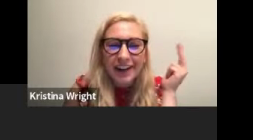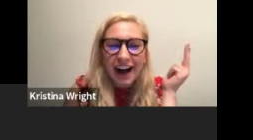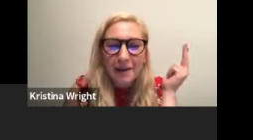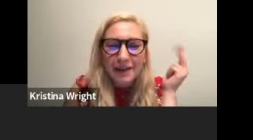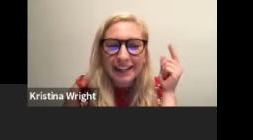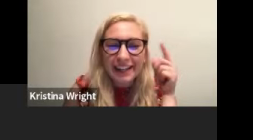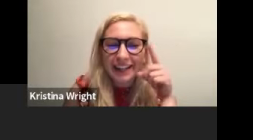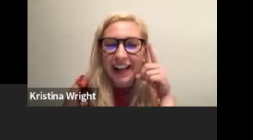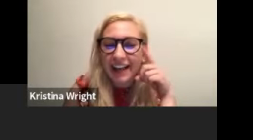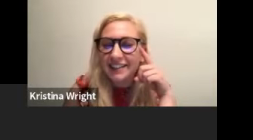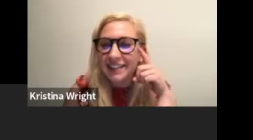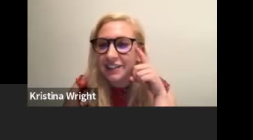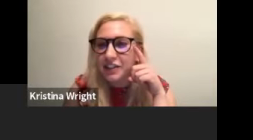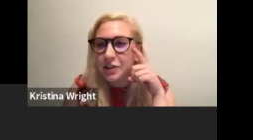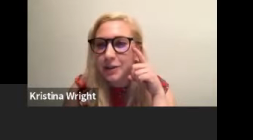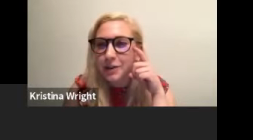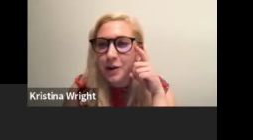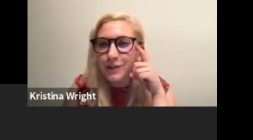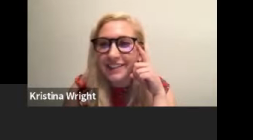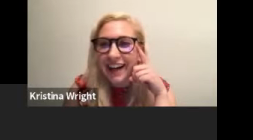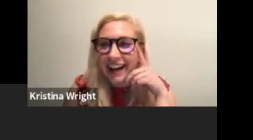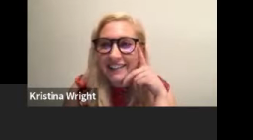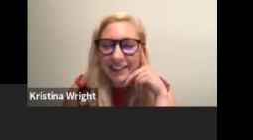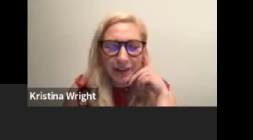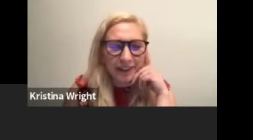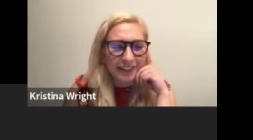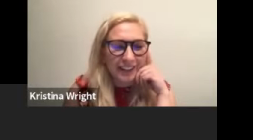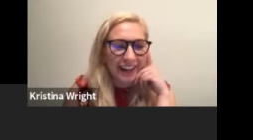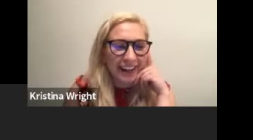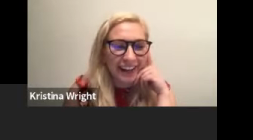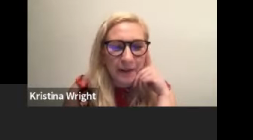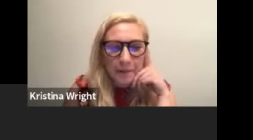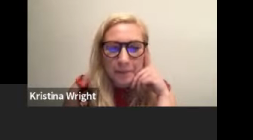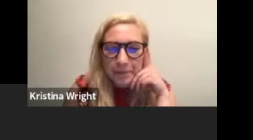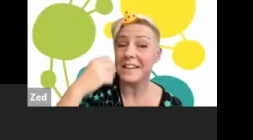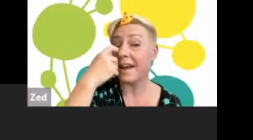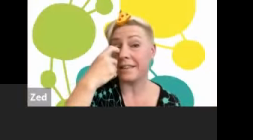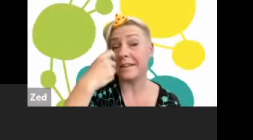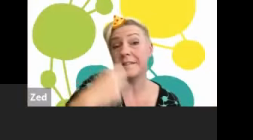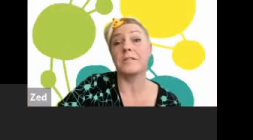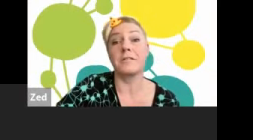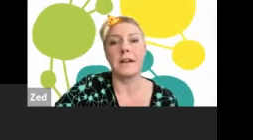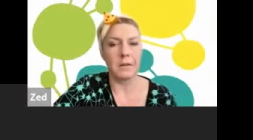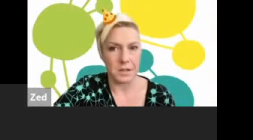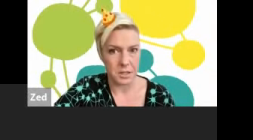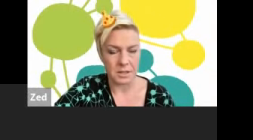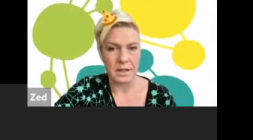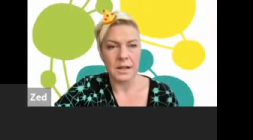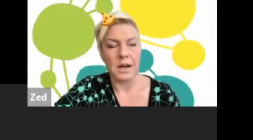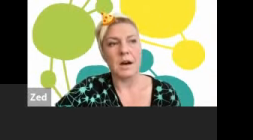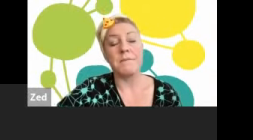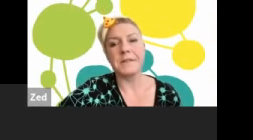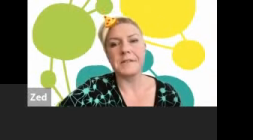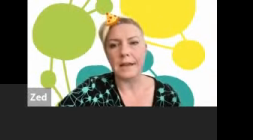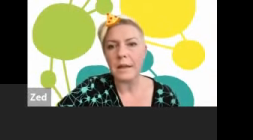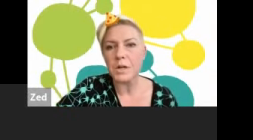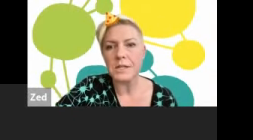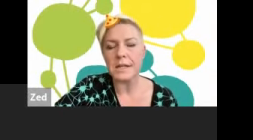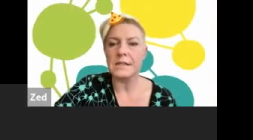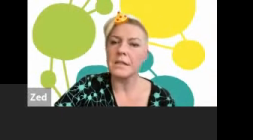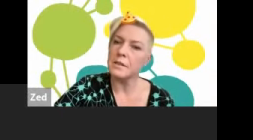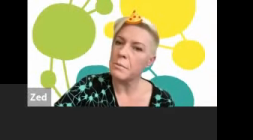or common in ASL to determine a node size? Great question. That is a great question. For